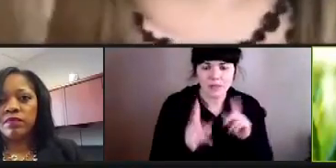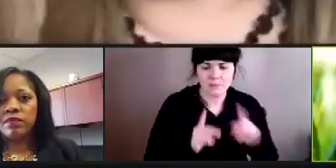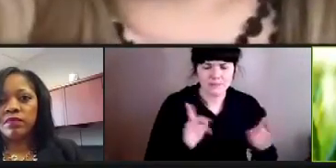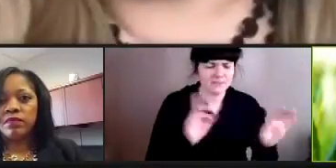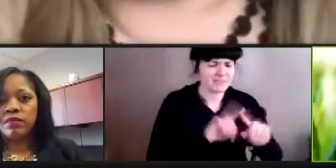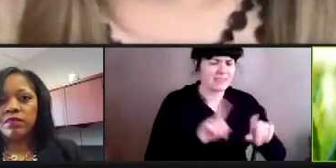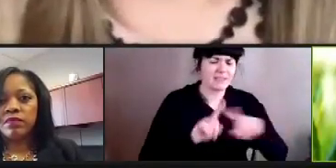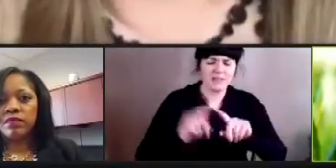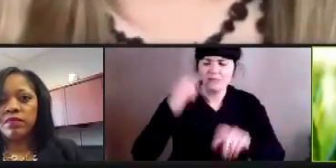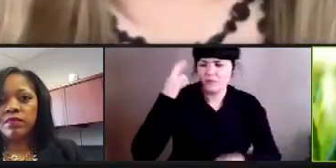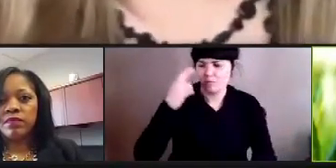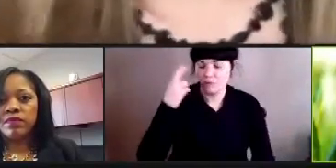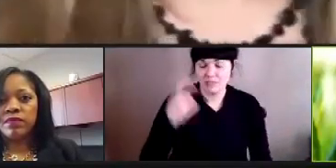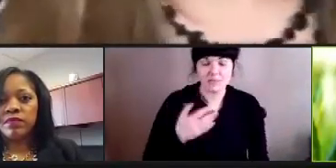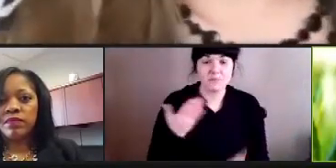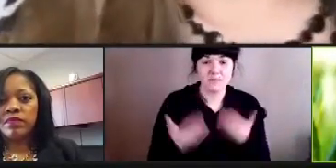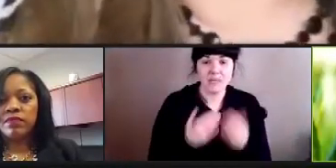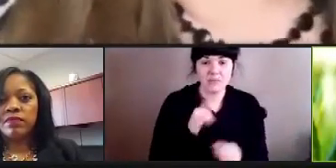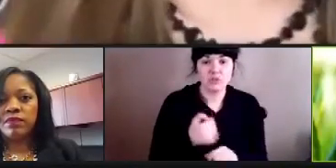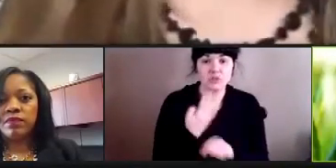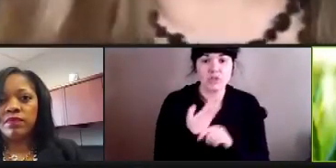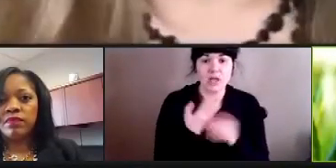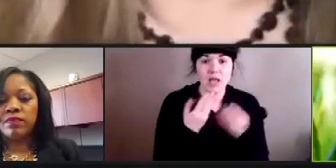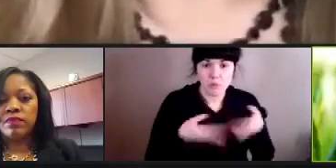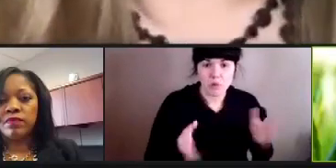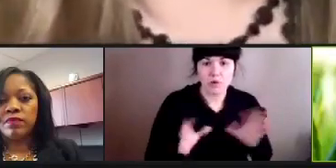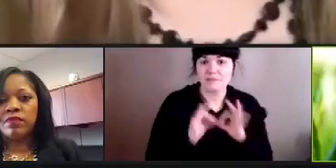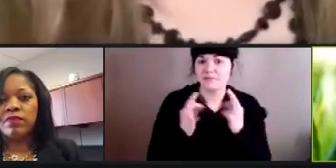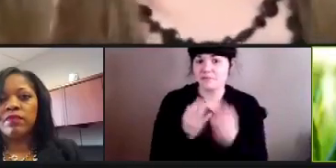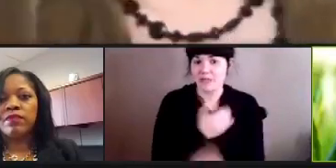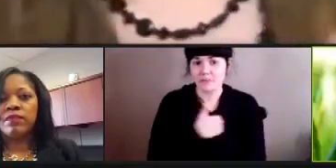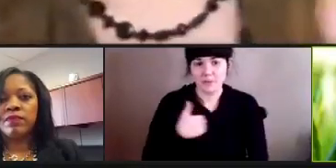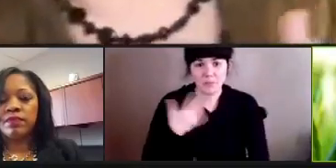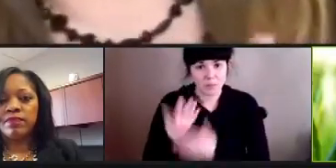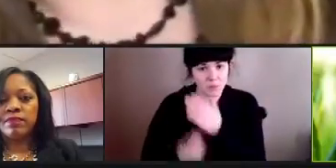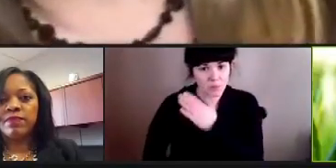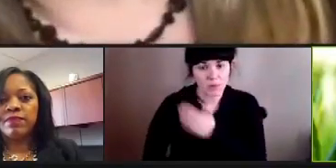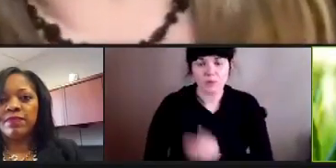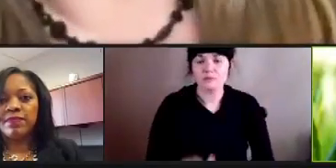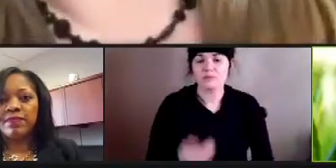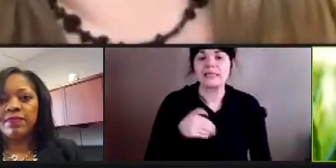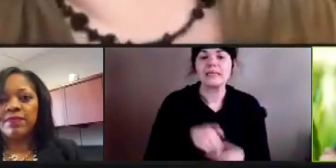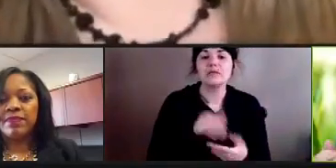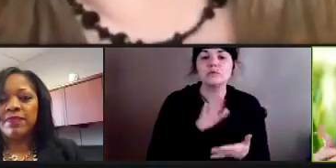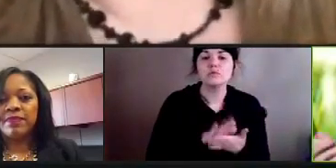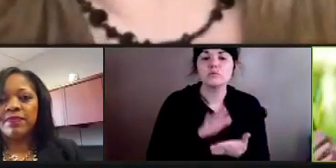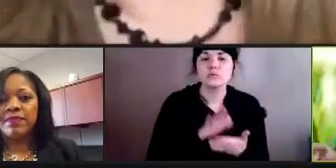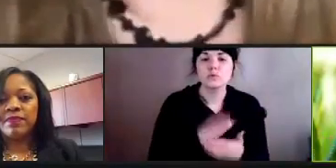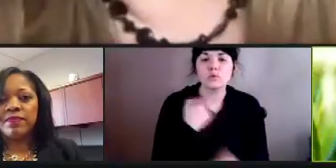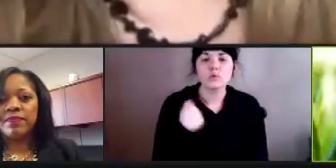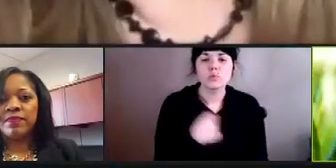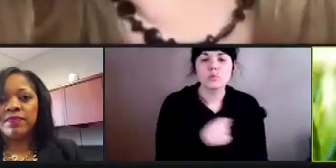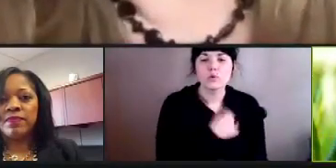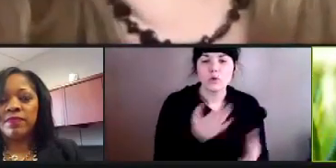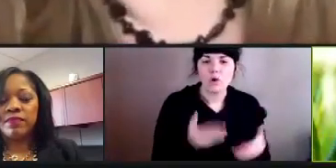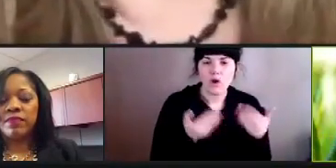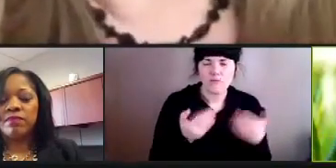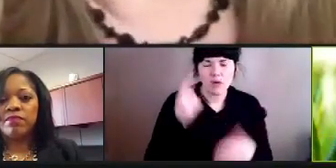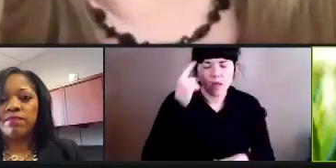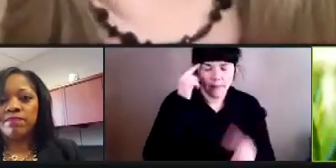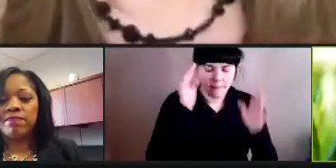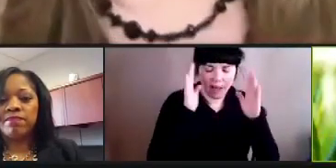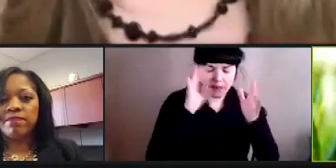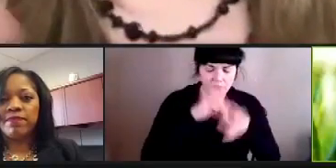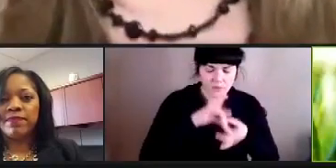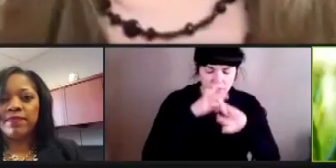our students, we have programs in our school, like a mindfulness program, therapy, to kind of tackle that. So I think